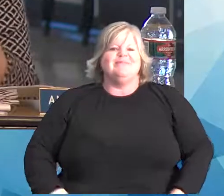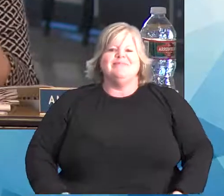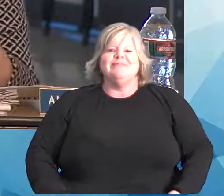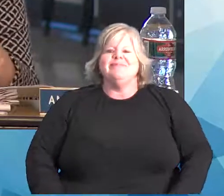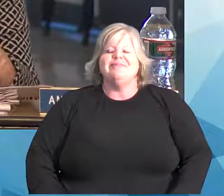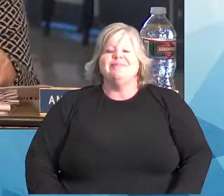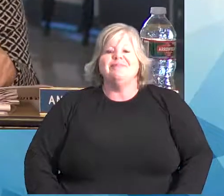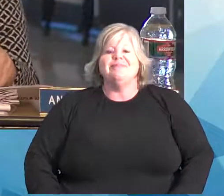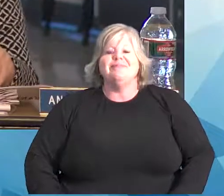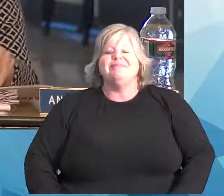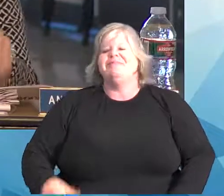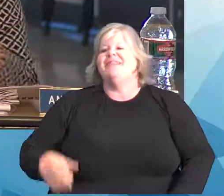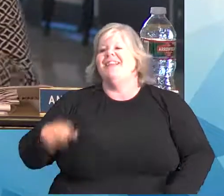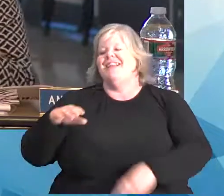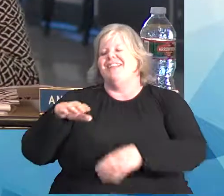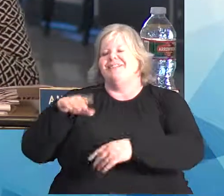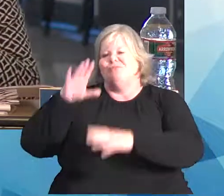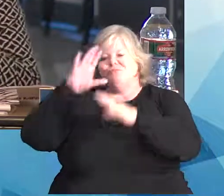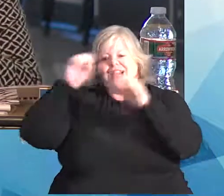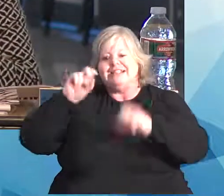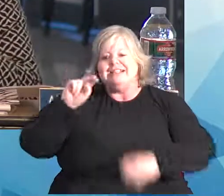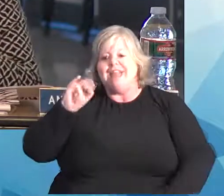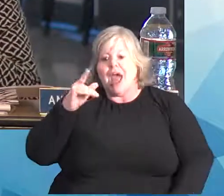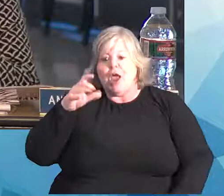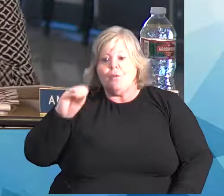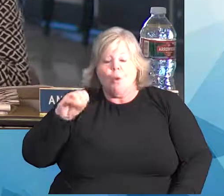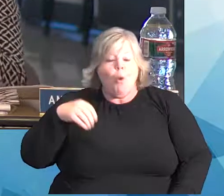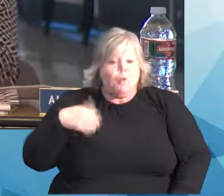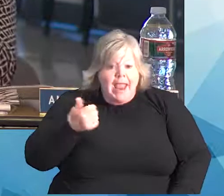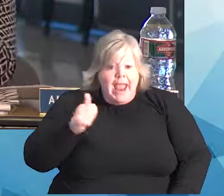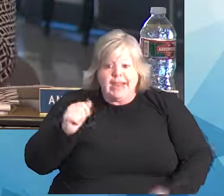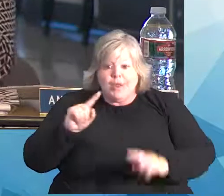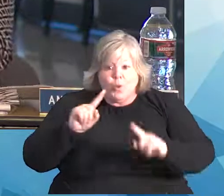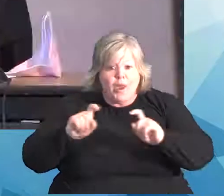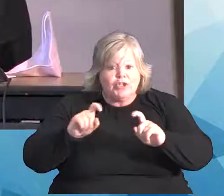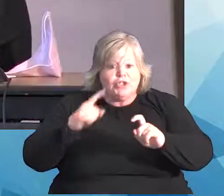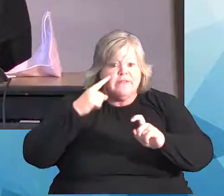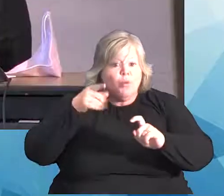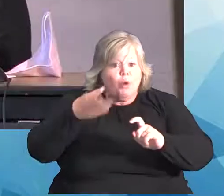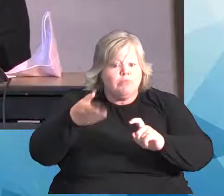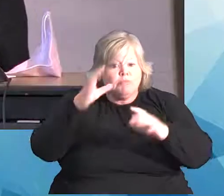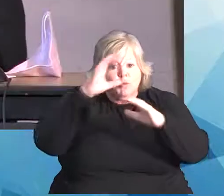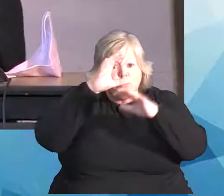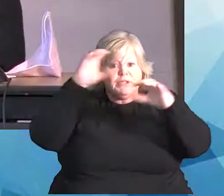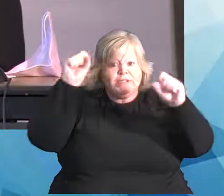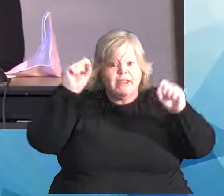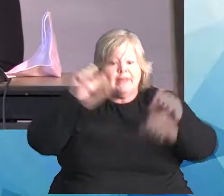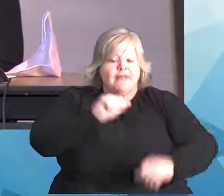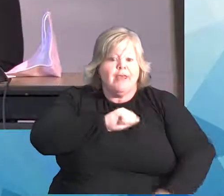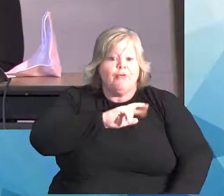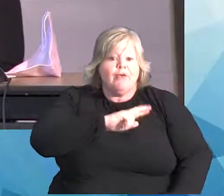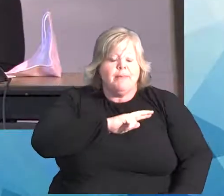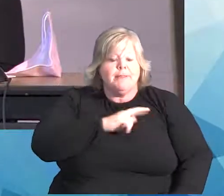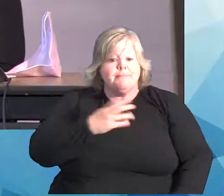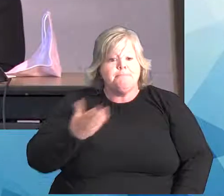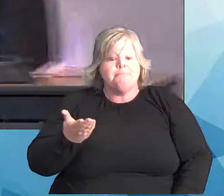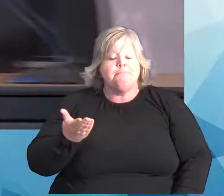Are there any, thank you, Superintendent Reichman. Are there any questions for the superintendent on her report?